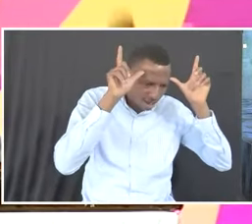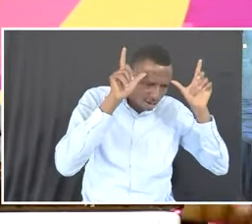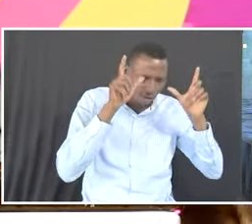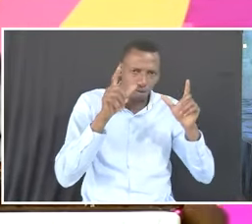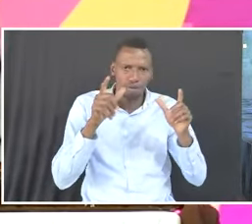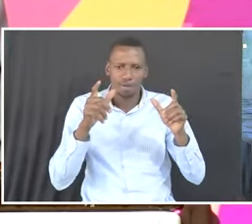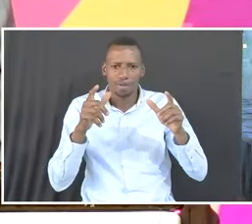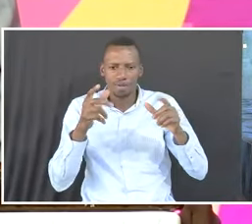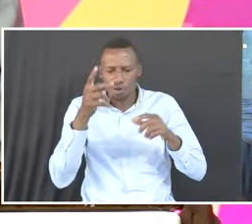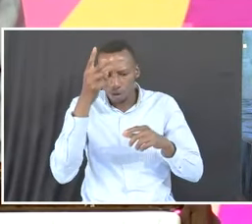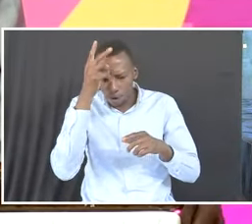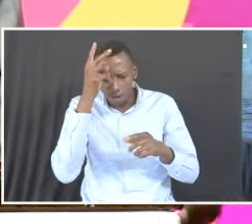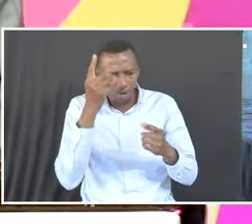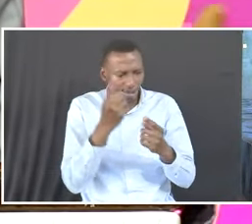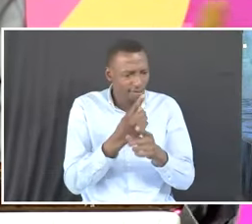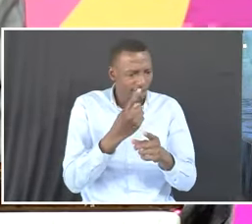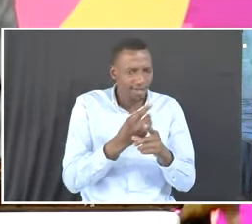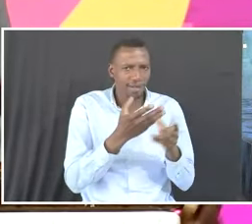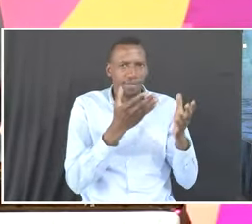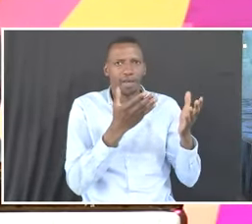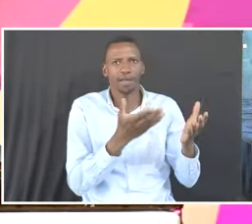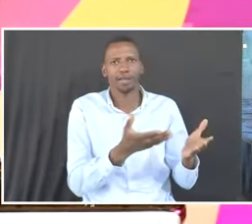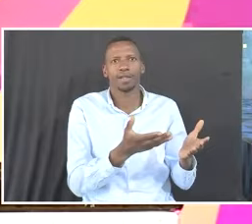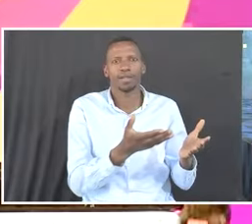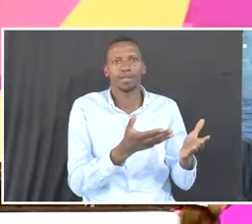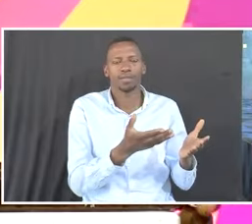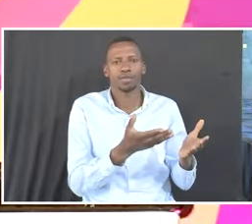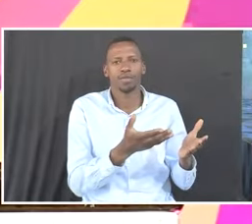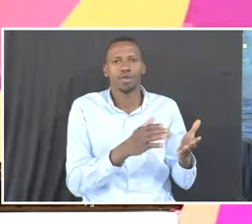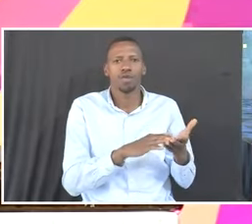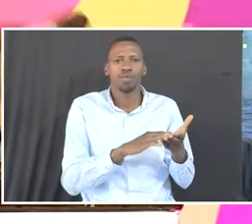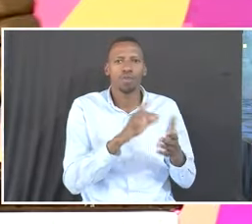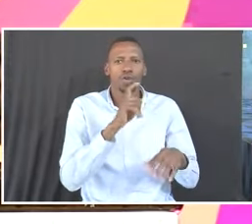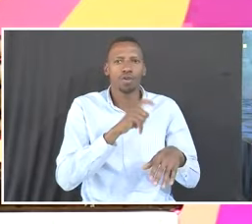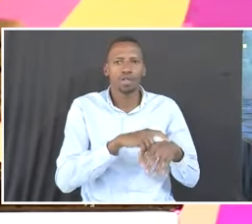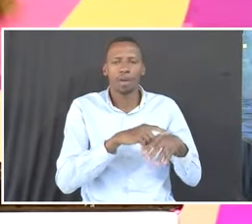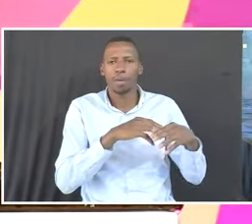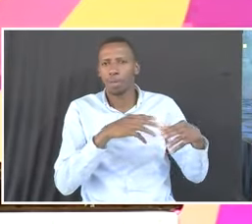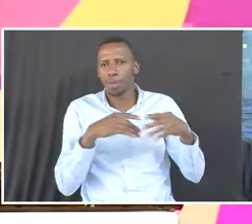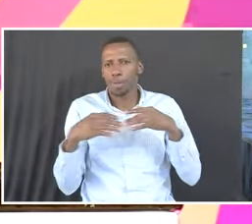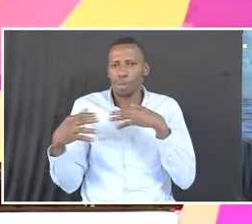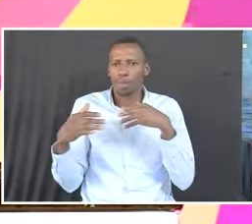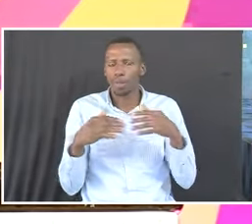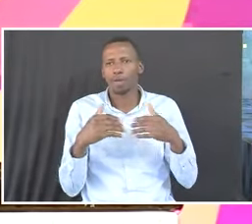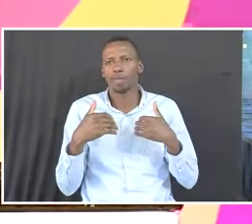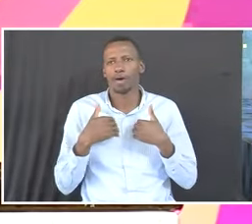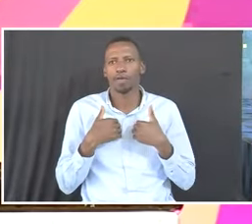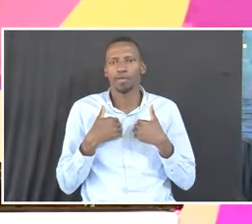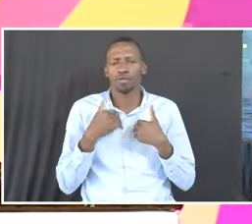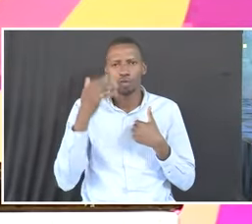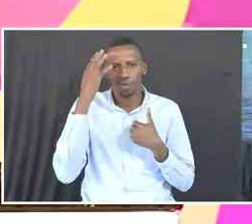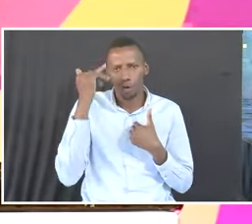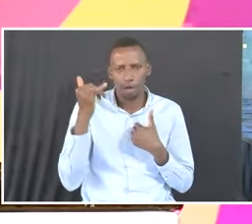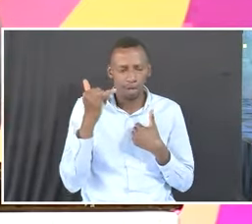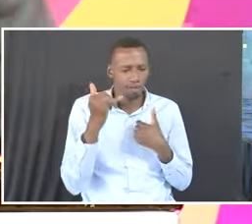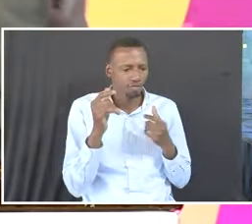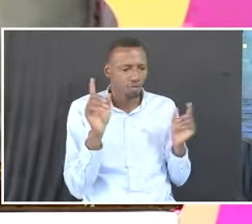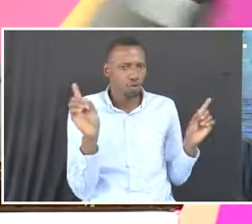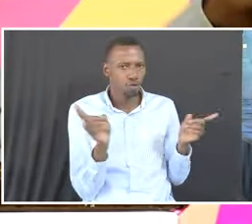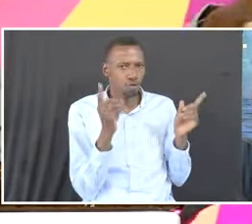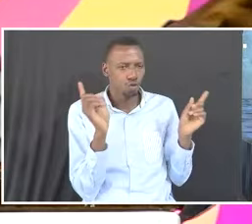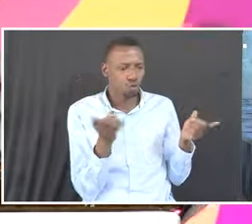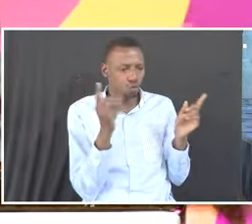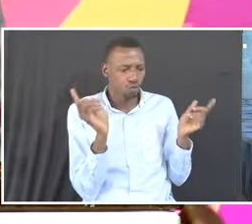was necessary. And there were quarrels most of the time, especially the shepherds of Abraham,